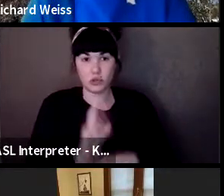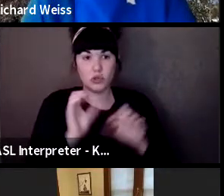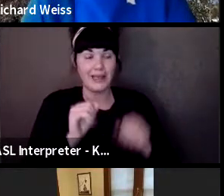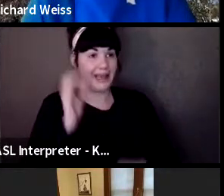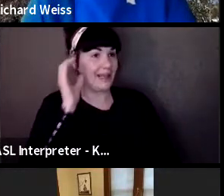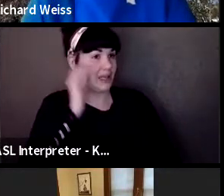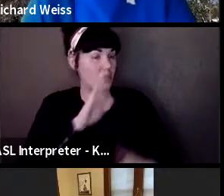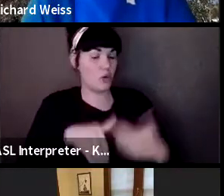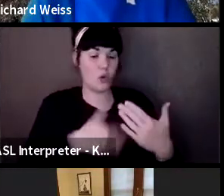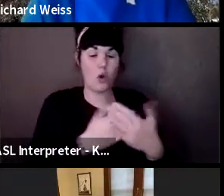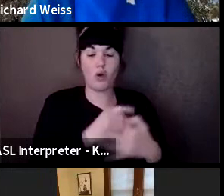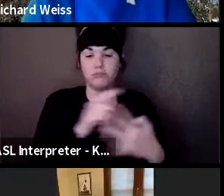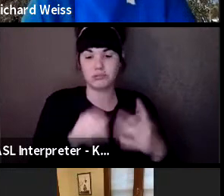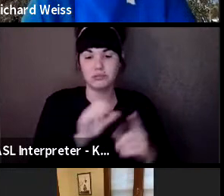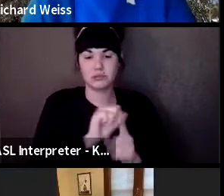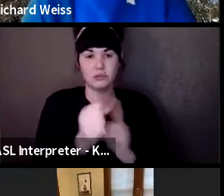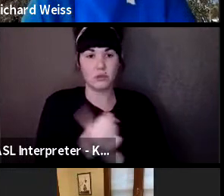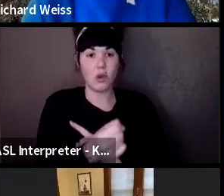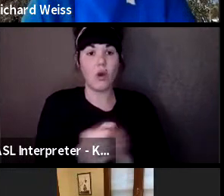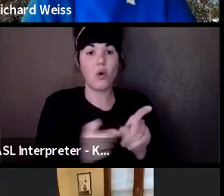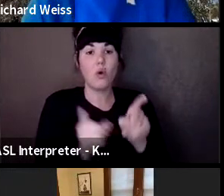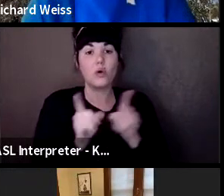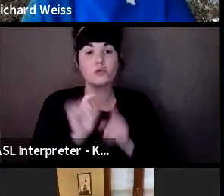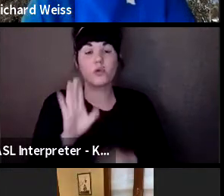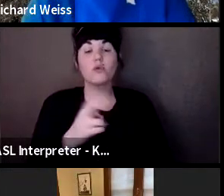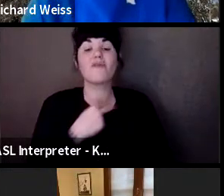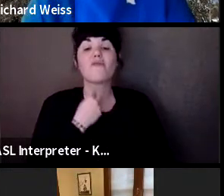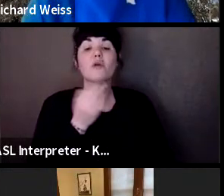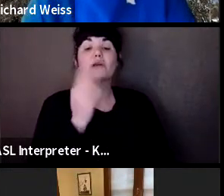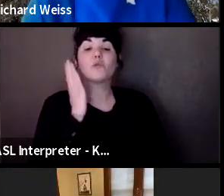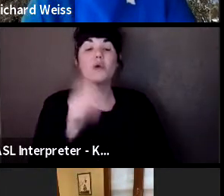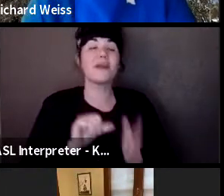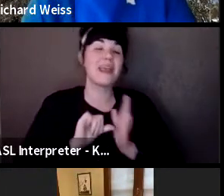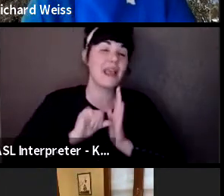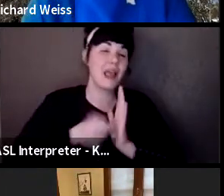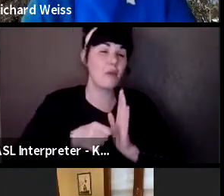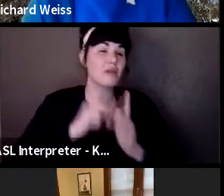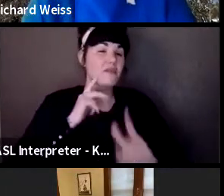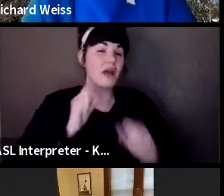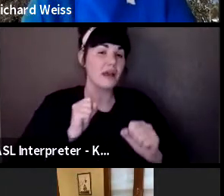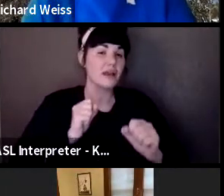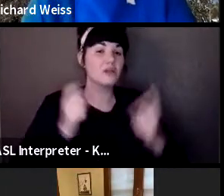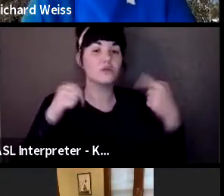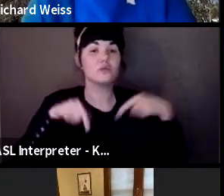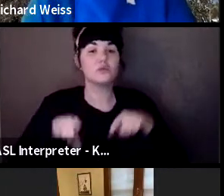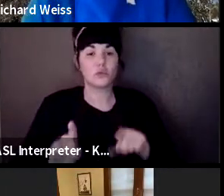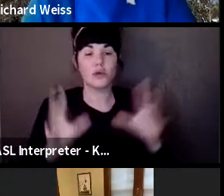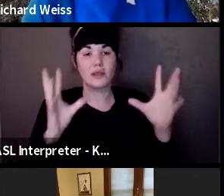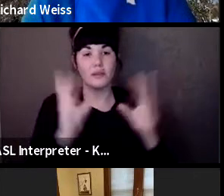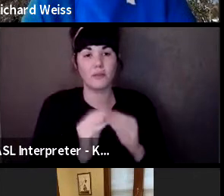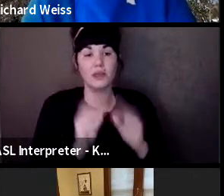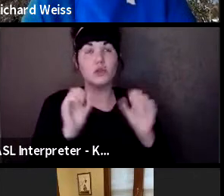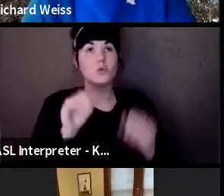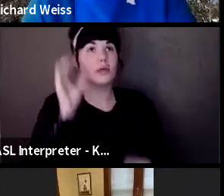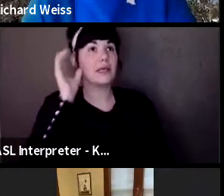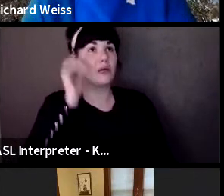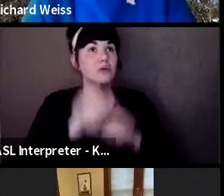well as your voices will be amplified during the meeting. So you'll be able to hear each other and there will not be interference between those two.